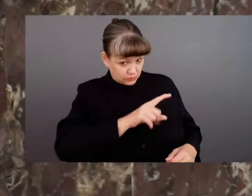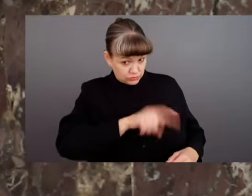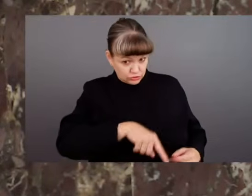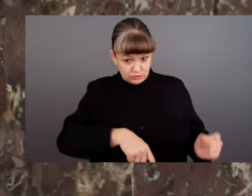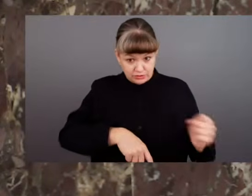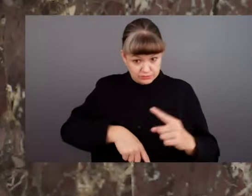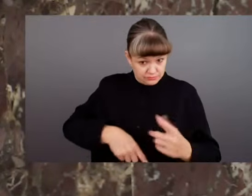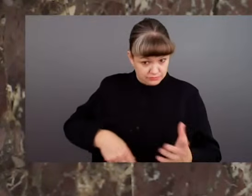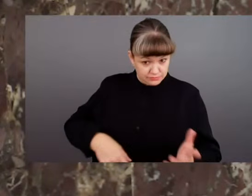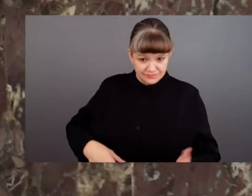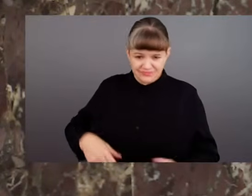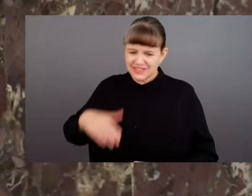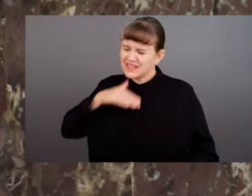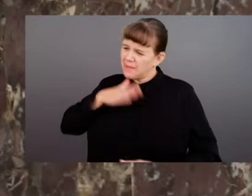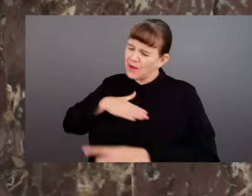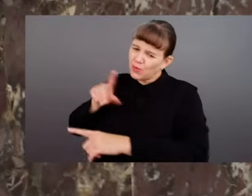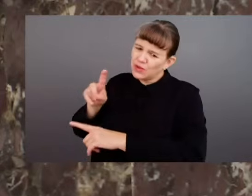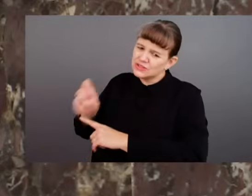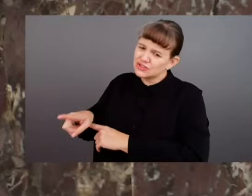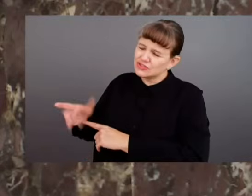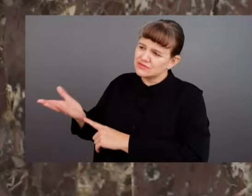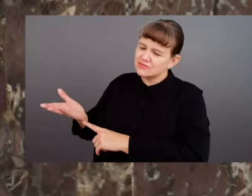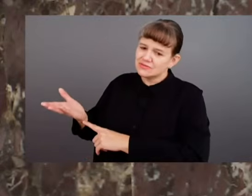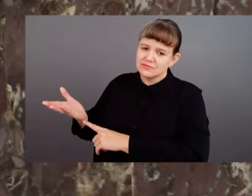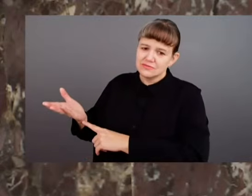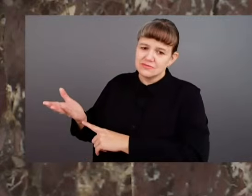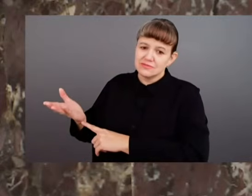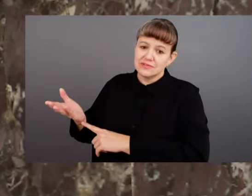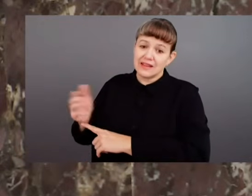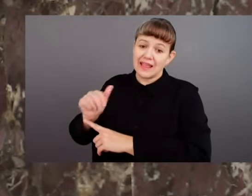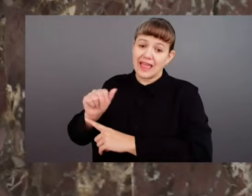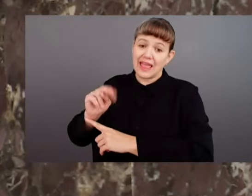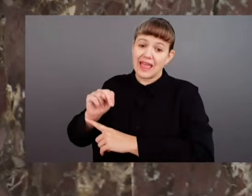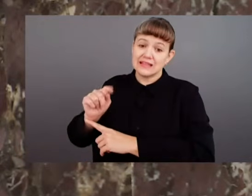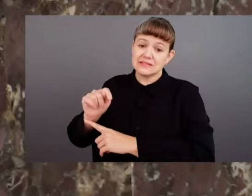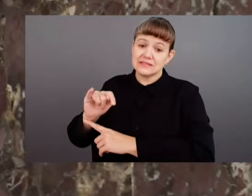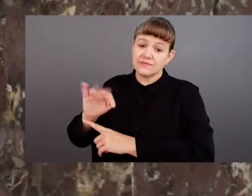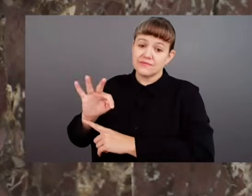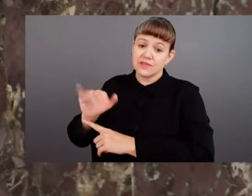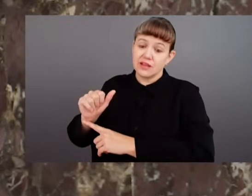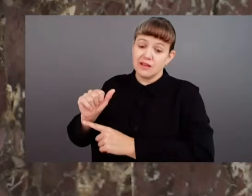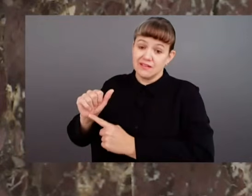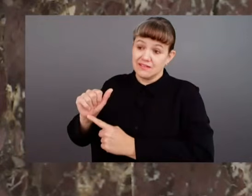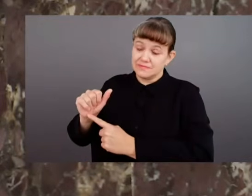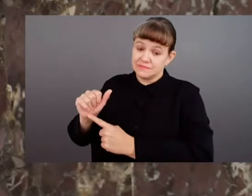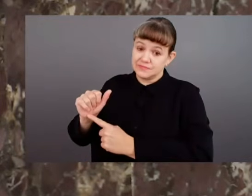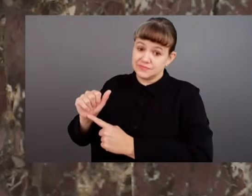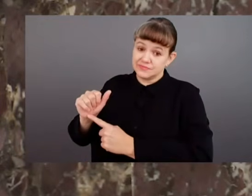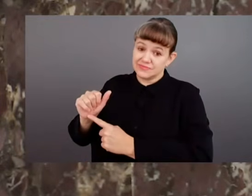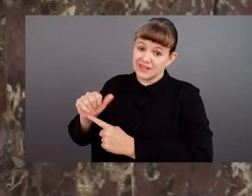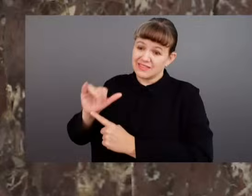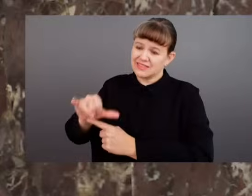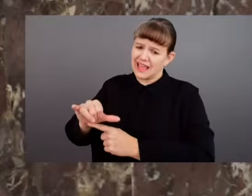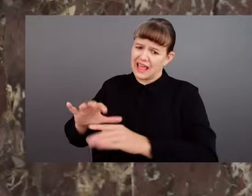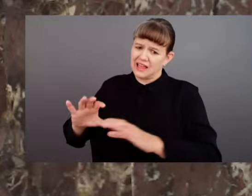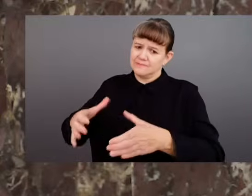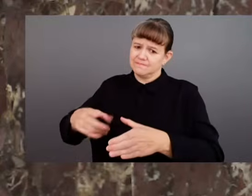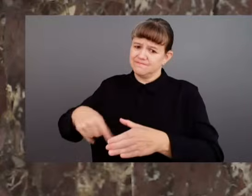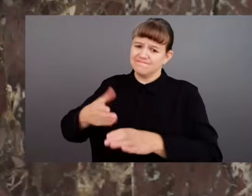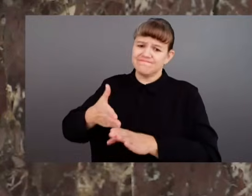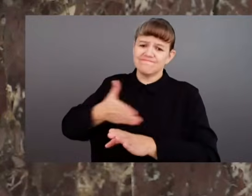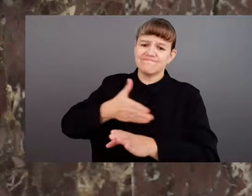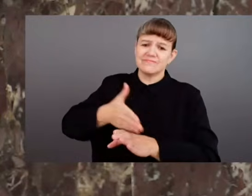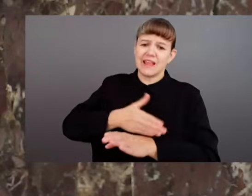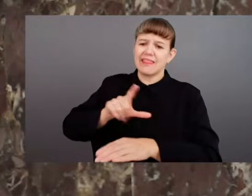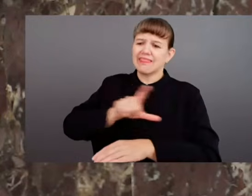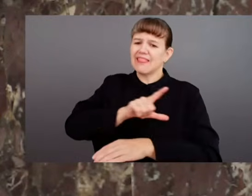Antifa, a decentralized leftist organization like neo-Nazis on the right, which should be